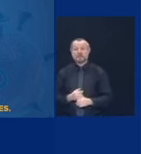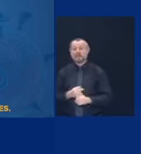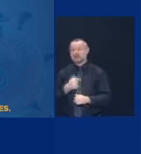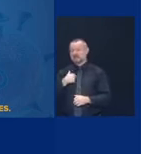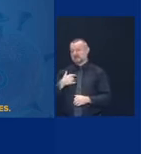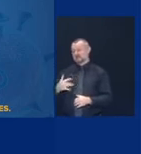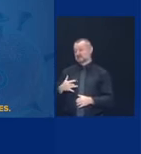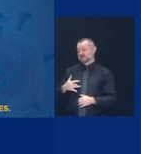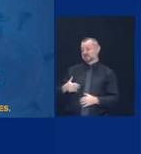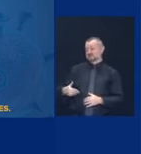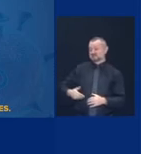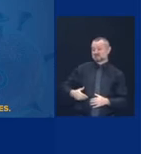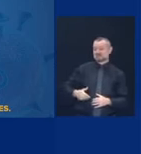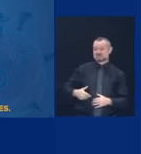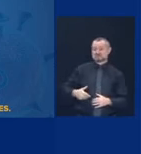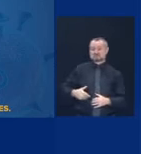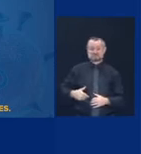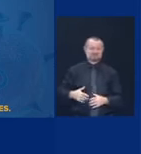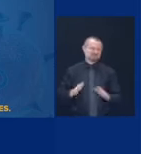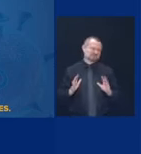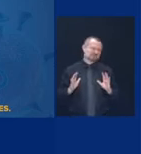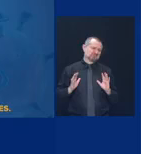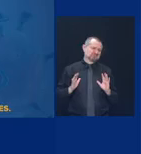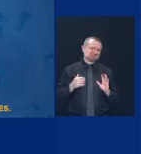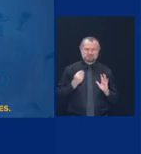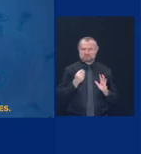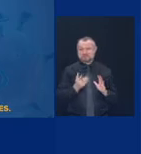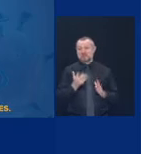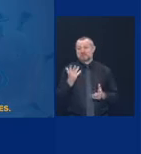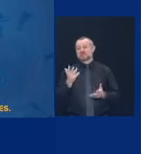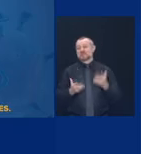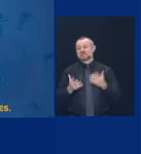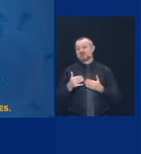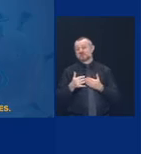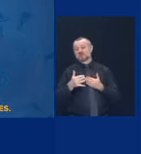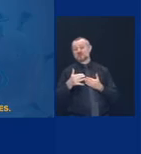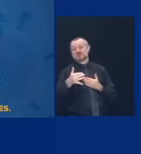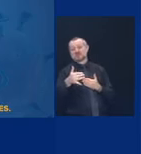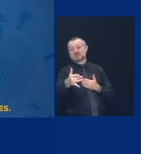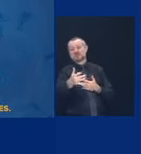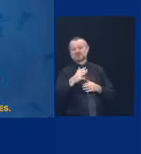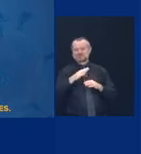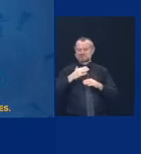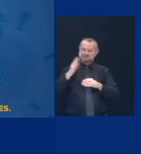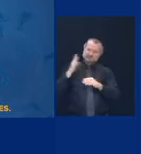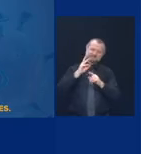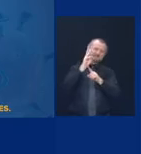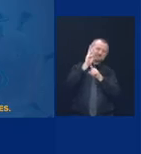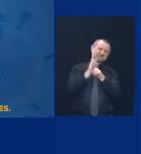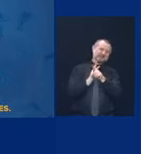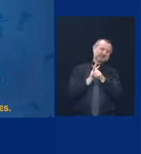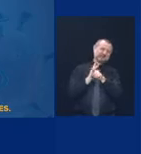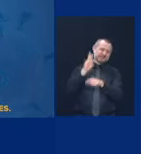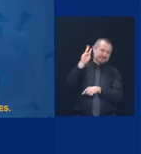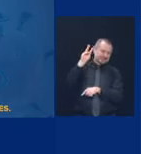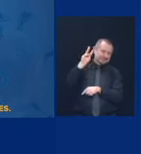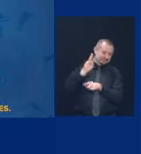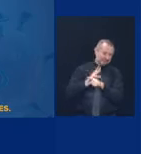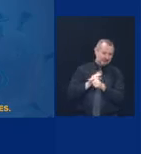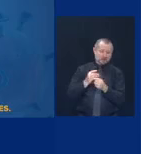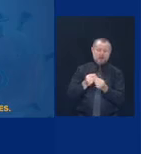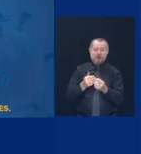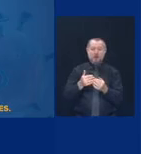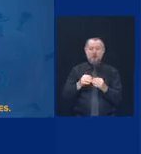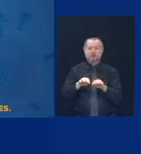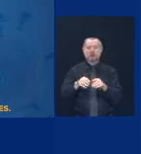you dollars to donuts, it's 6 months at a minimum before you hit critical mass with the vaccine.